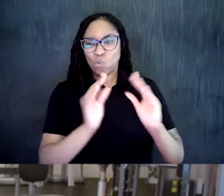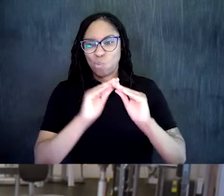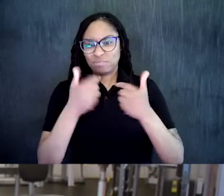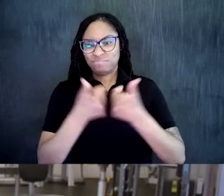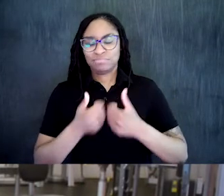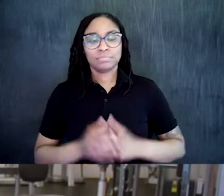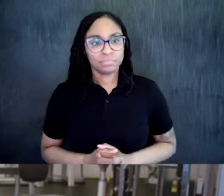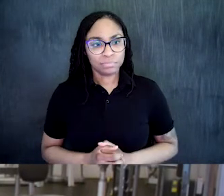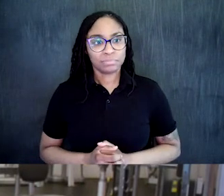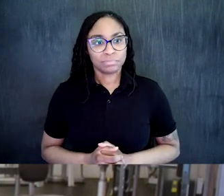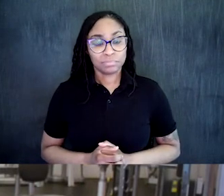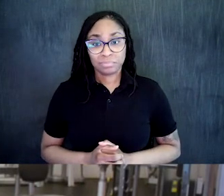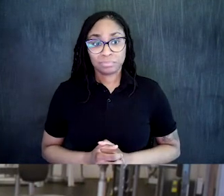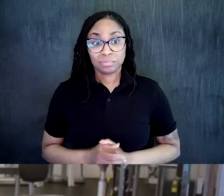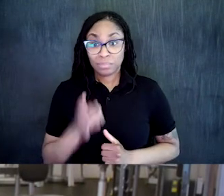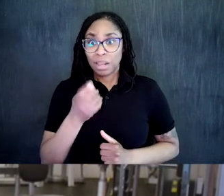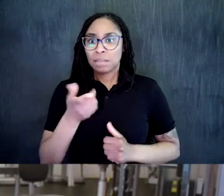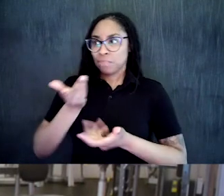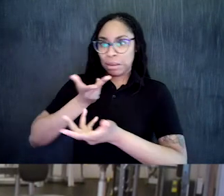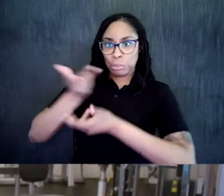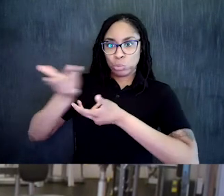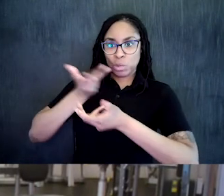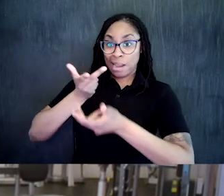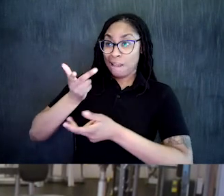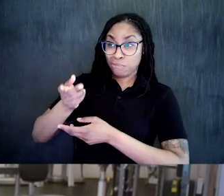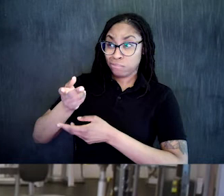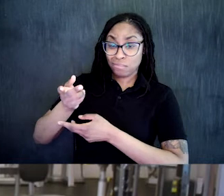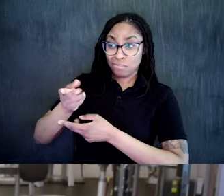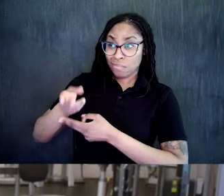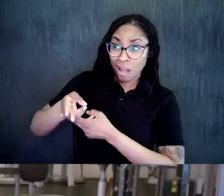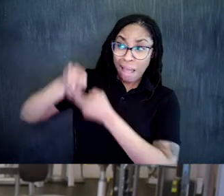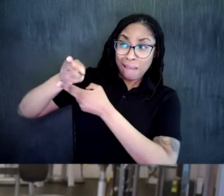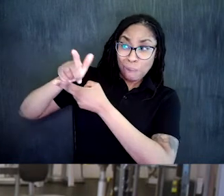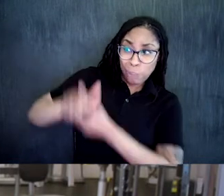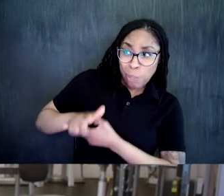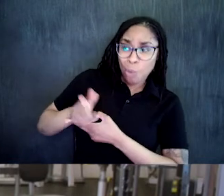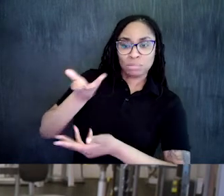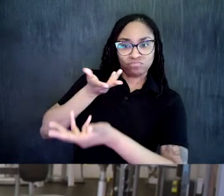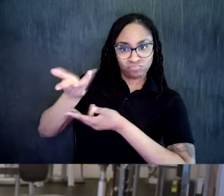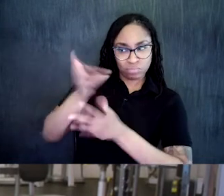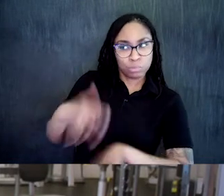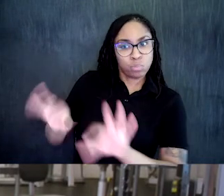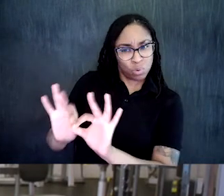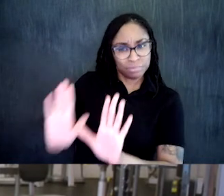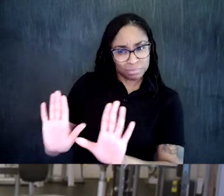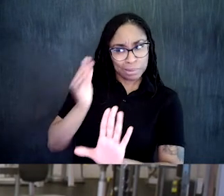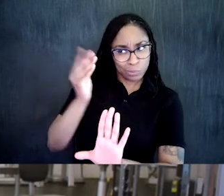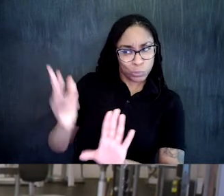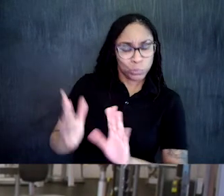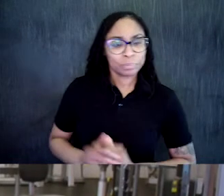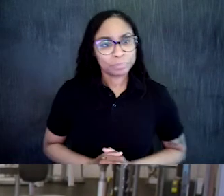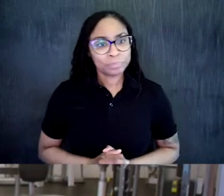pull up next to them. So for you that are in the chair, you can scoot back. Right, make sure you have something for your back to